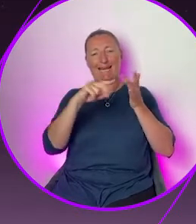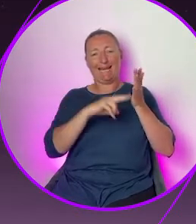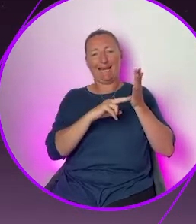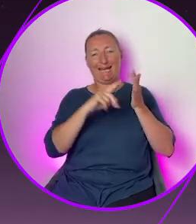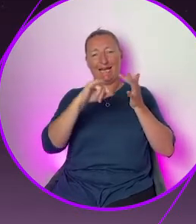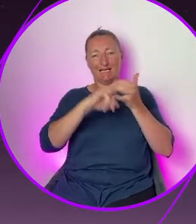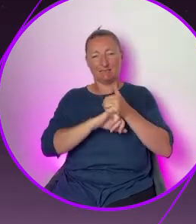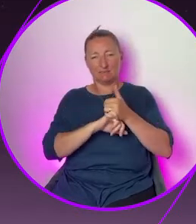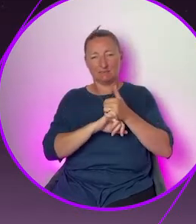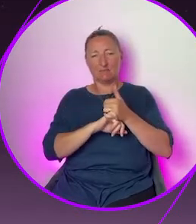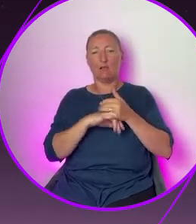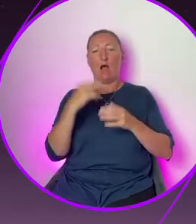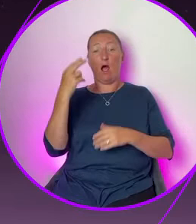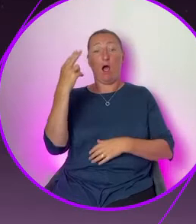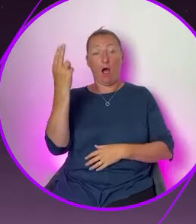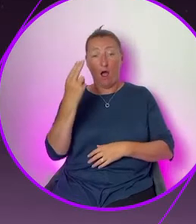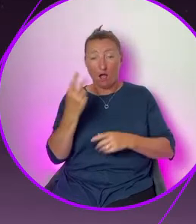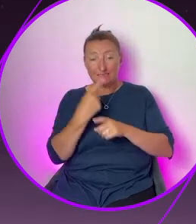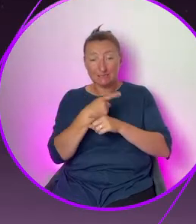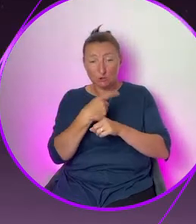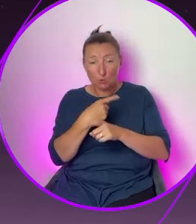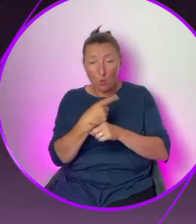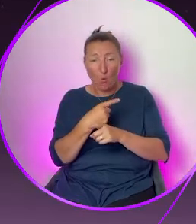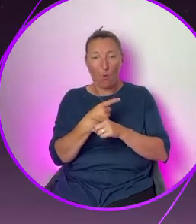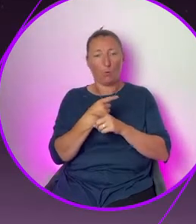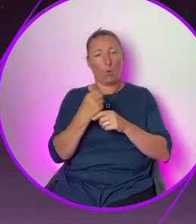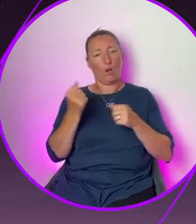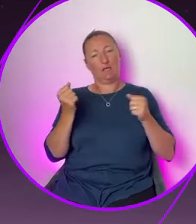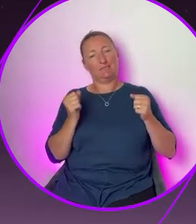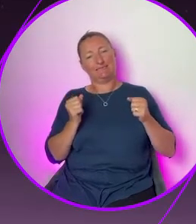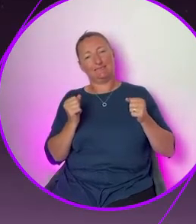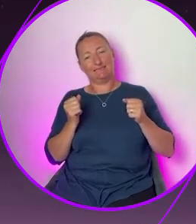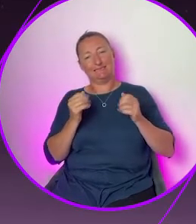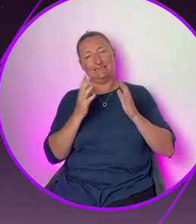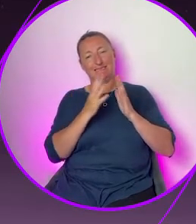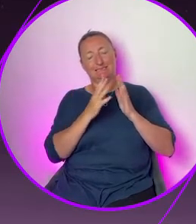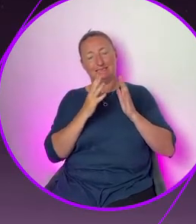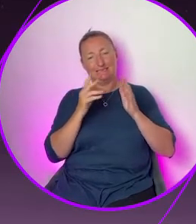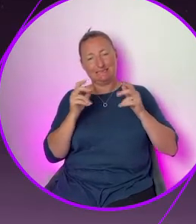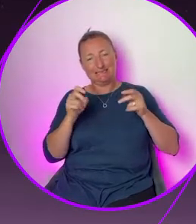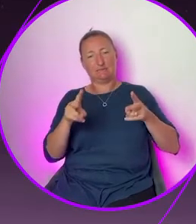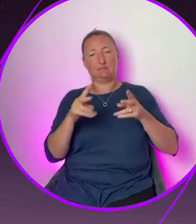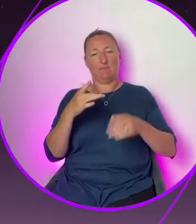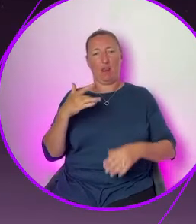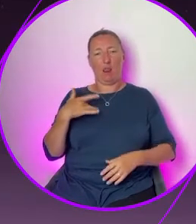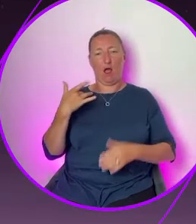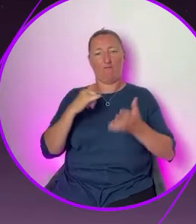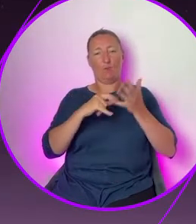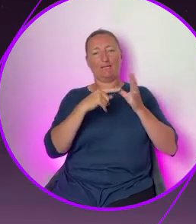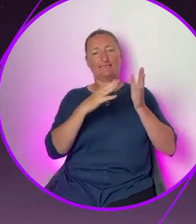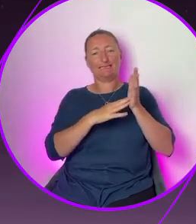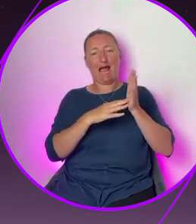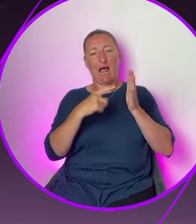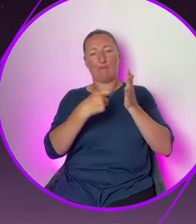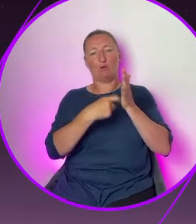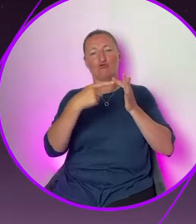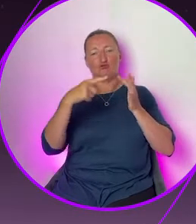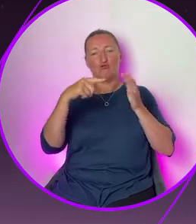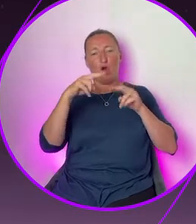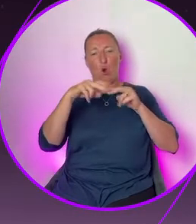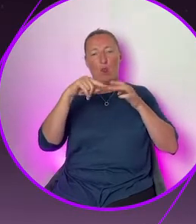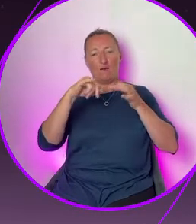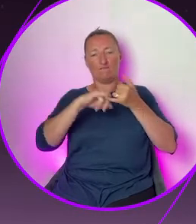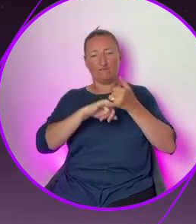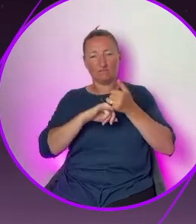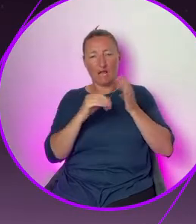of artist talks called Future Ecosystems Live with Sam Rolfs, Amelia Winger-Bearskin, Larry